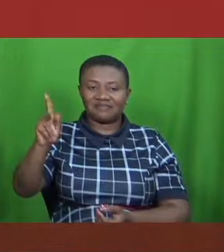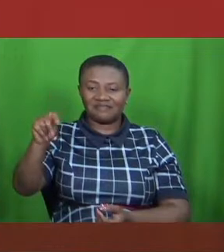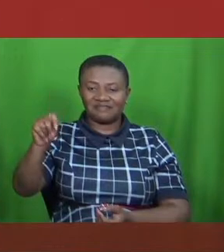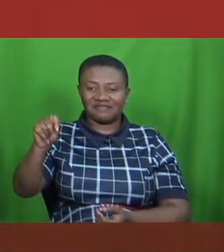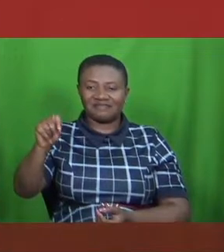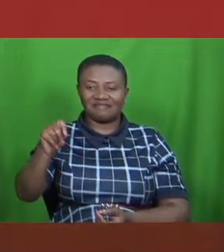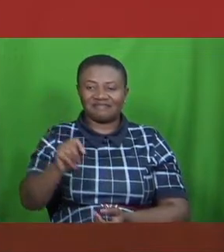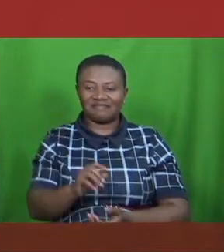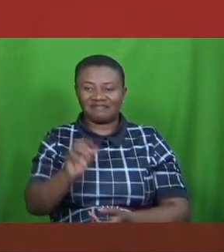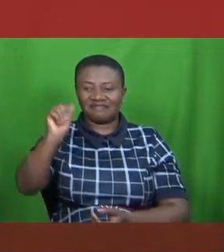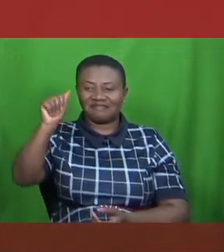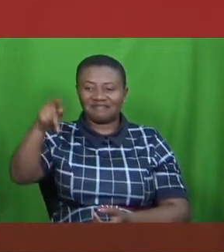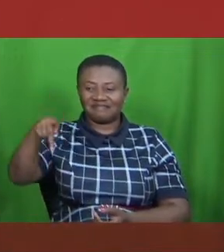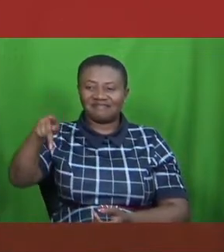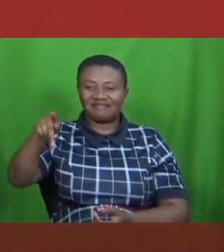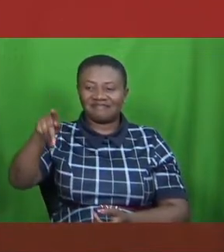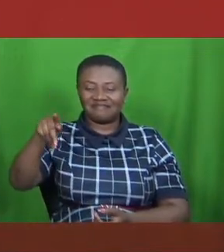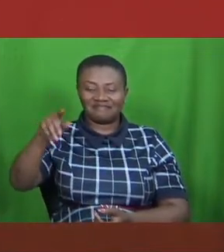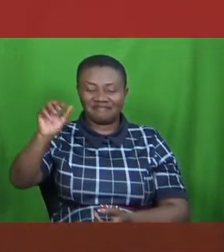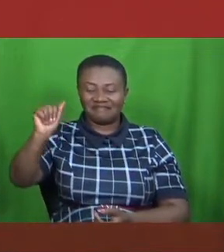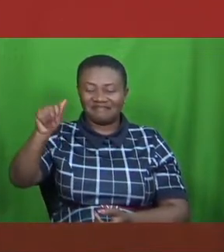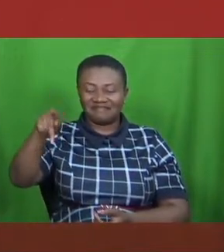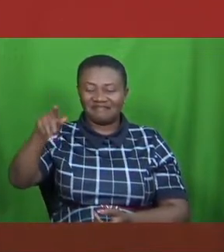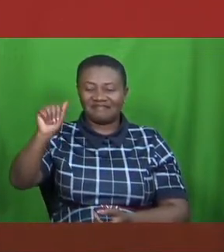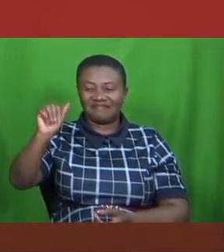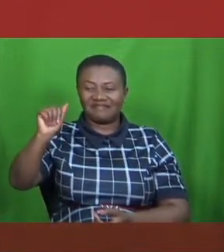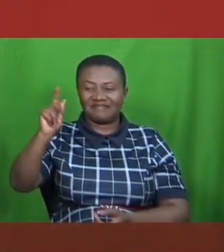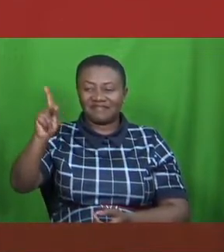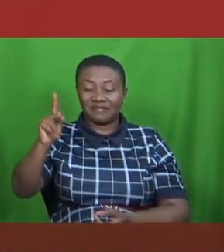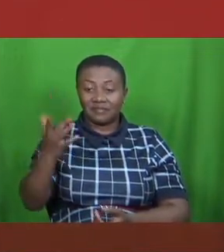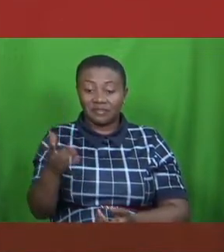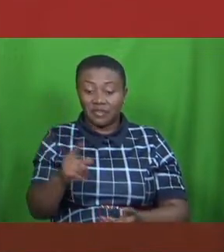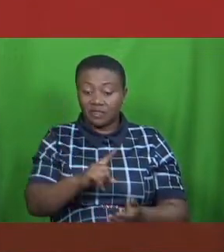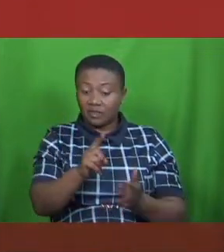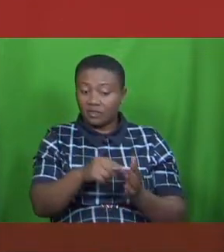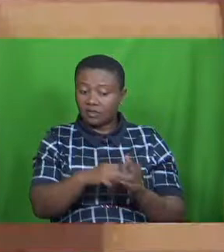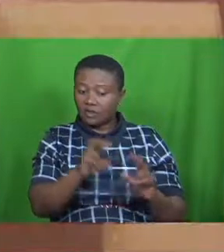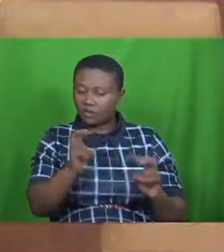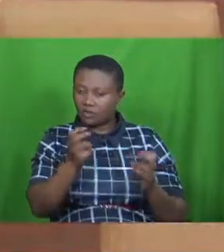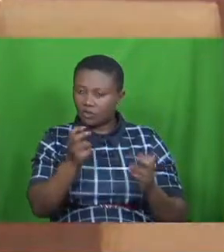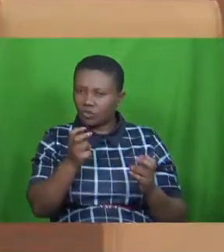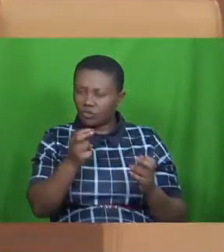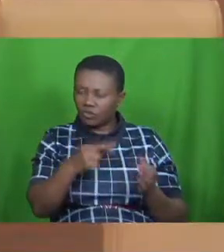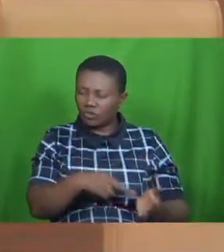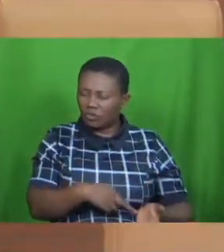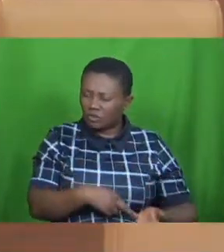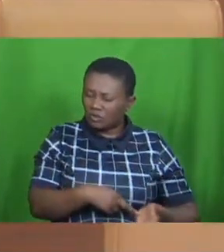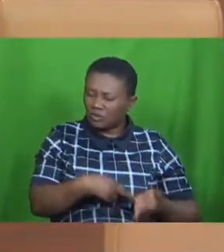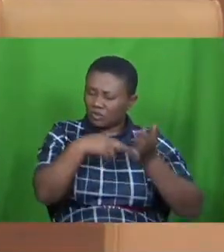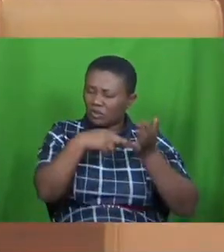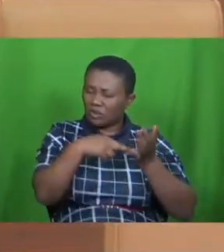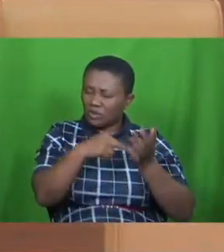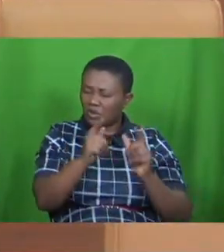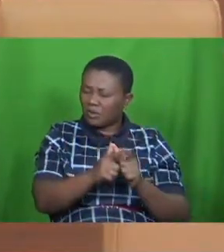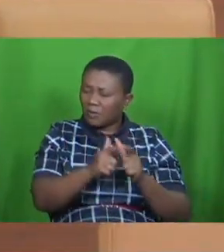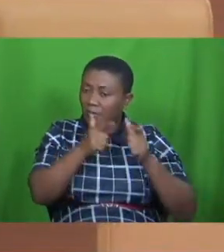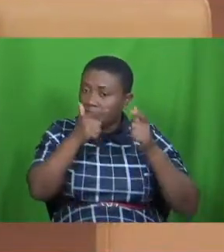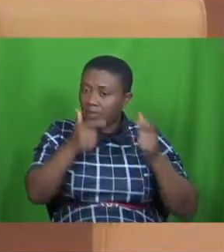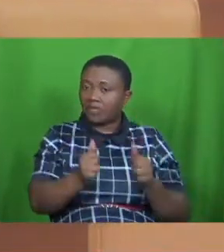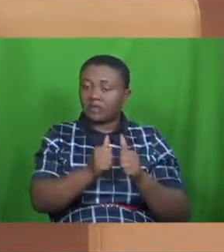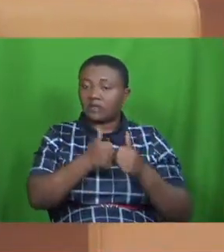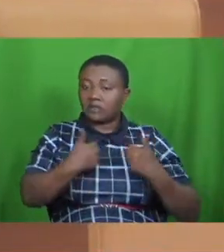Thank you, Right Honorable Speaker. Mr. Speaker, this matter raises a much more profound challenge we have in this